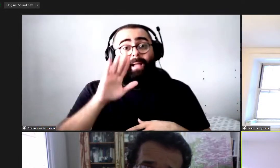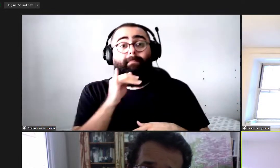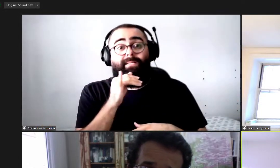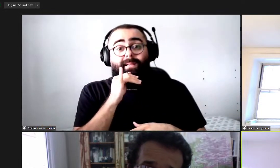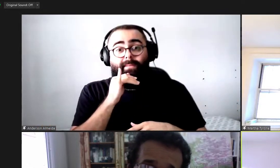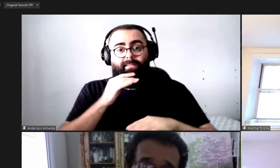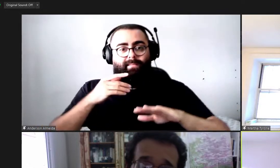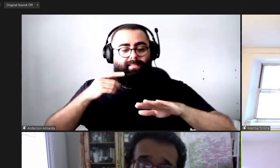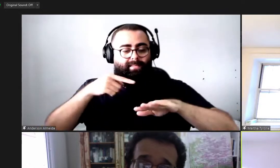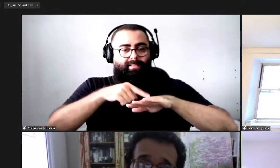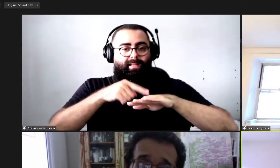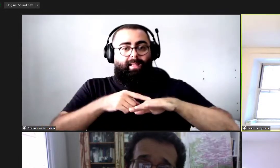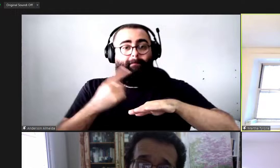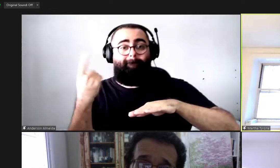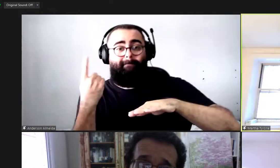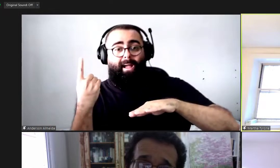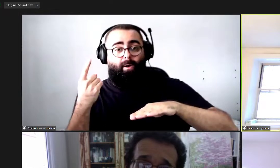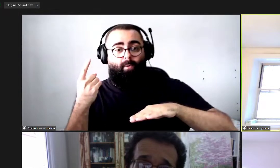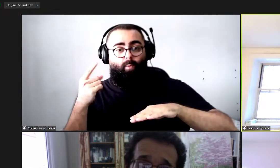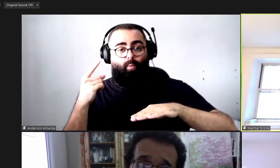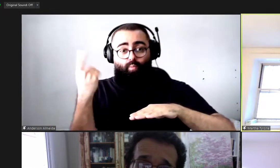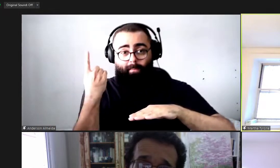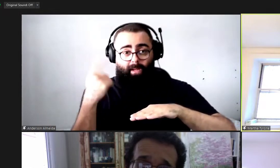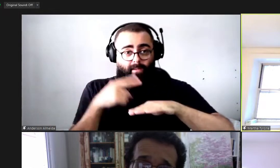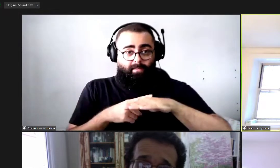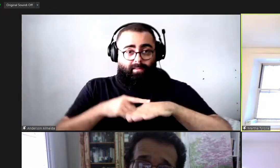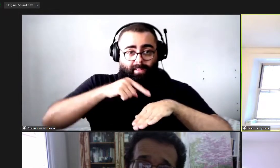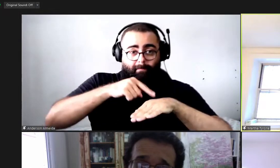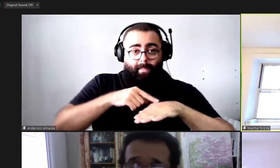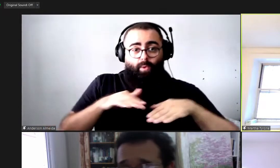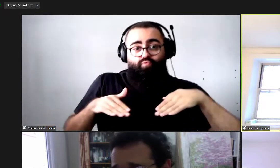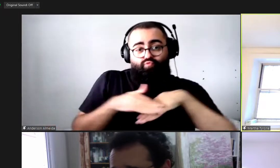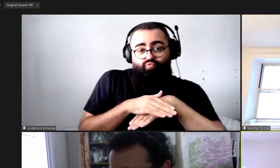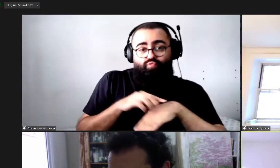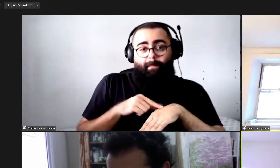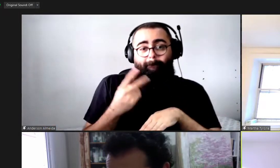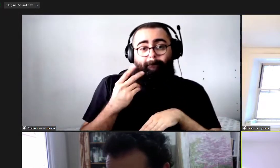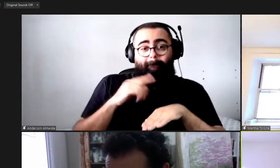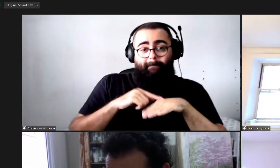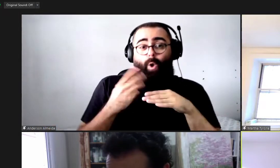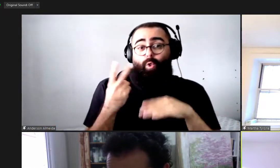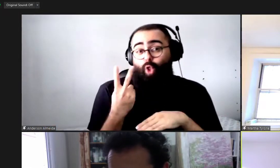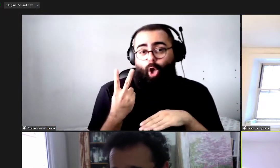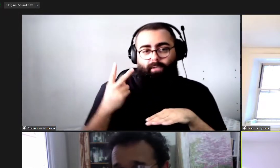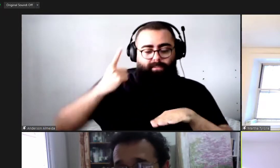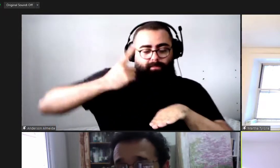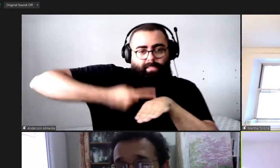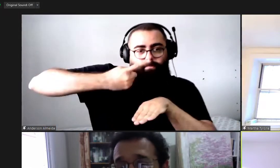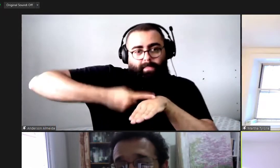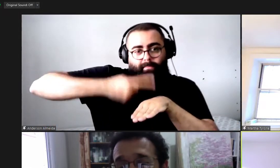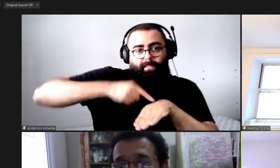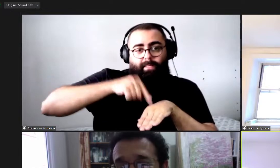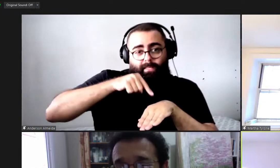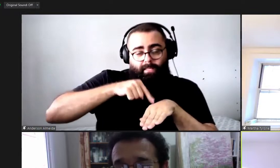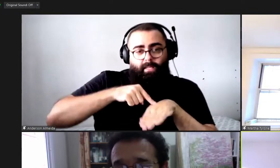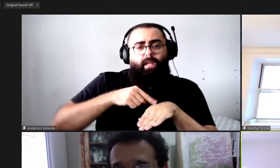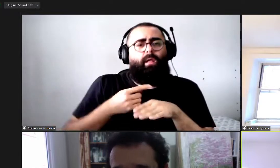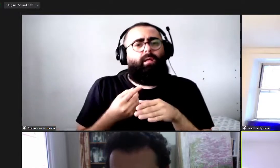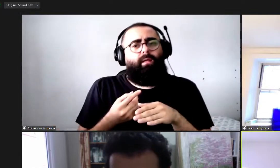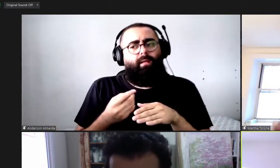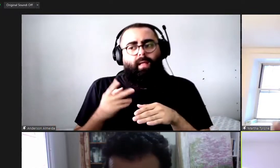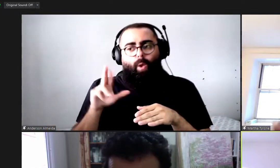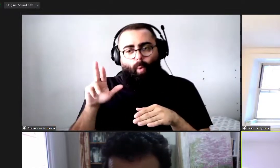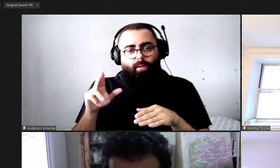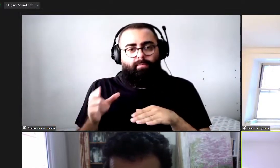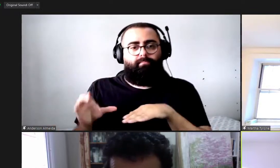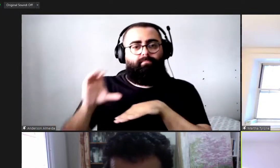similar fashion. So when we analyze the production of signs that have a passive